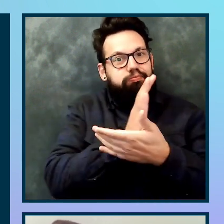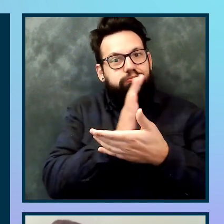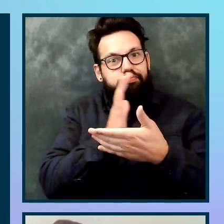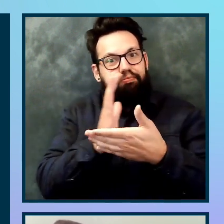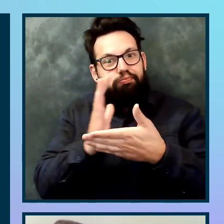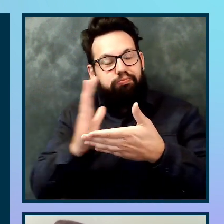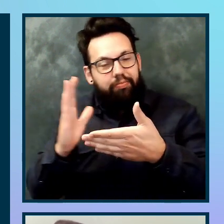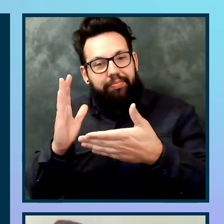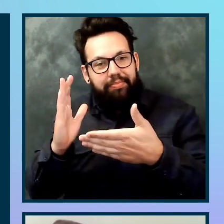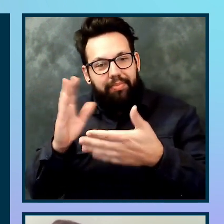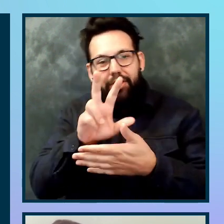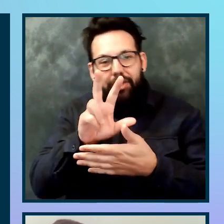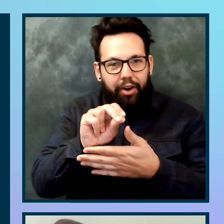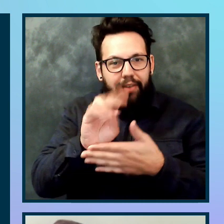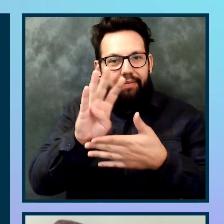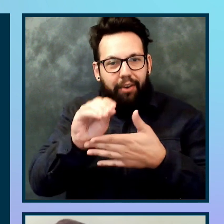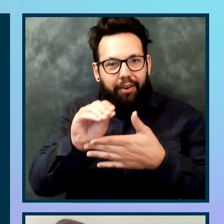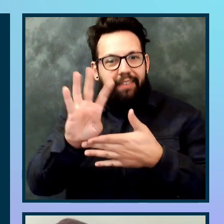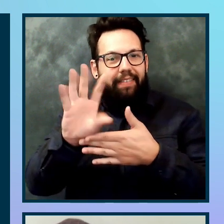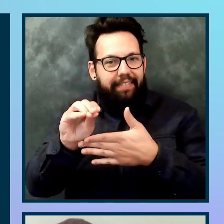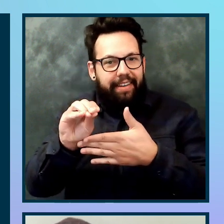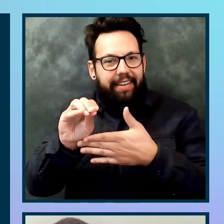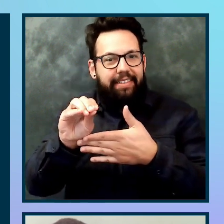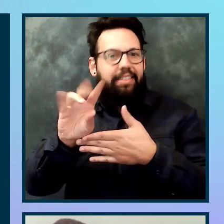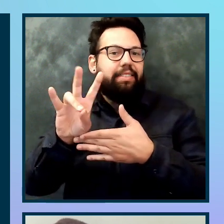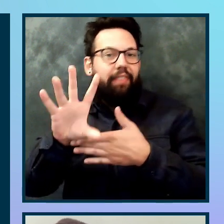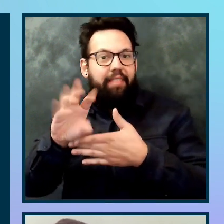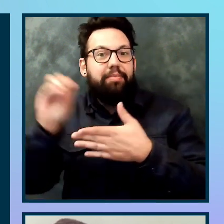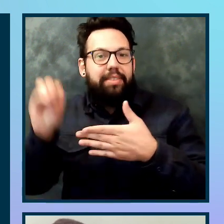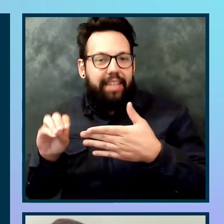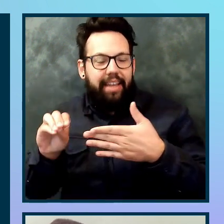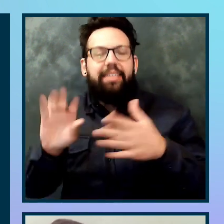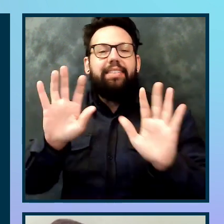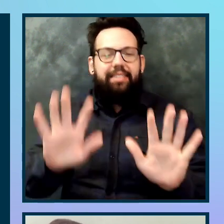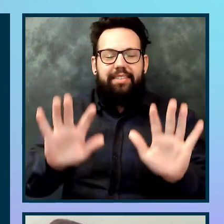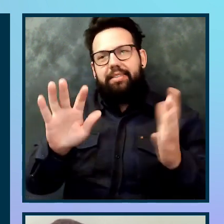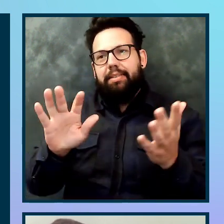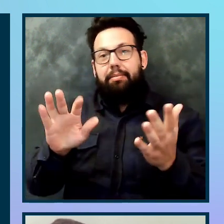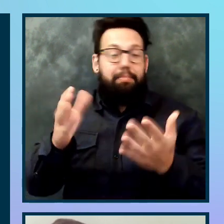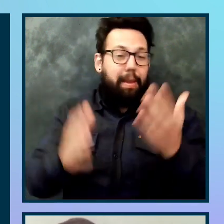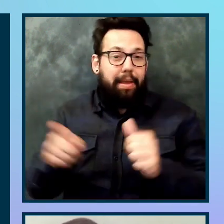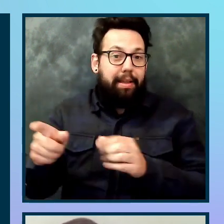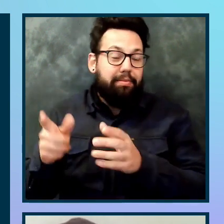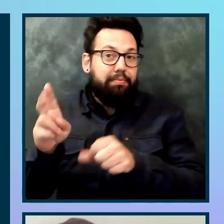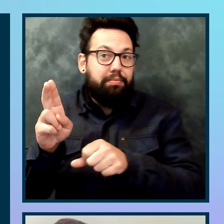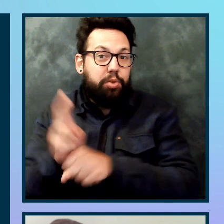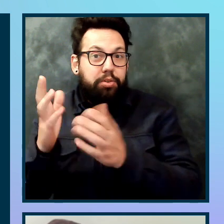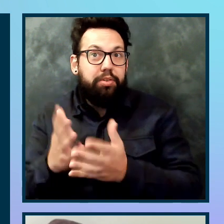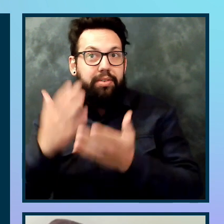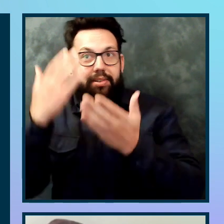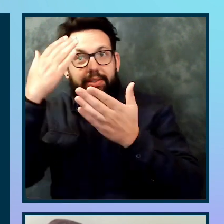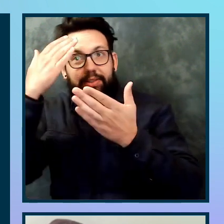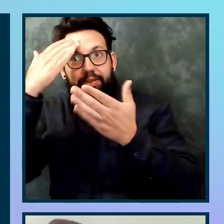well, it's 50% done. But in this case, we actually do want to be very specific about the status and tell the screen reader, yes,